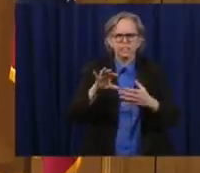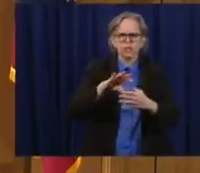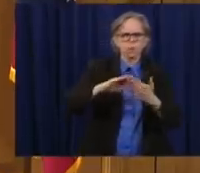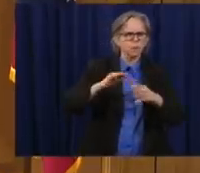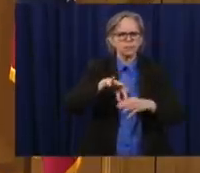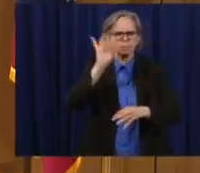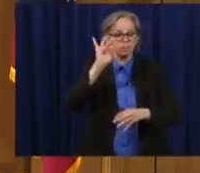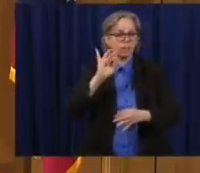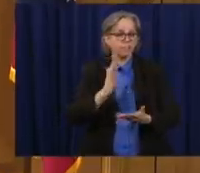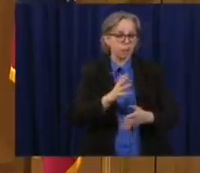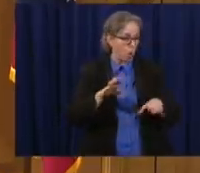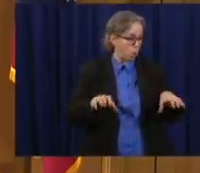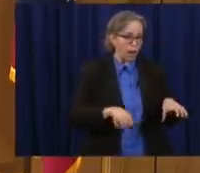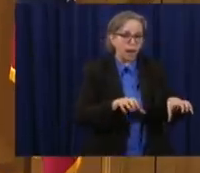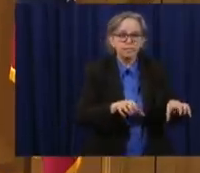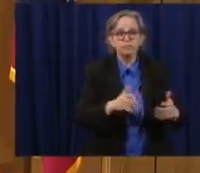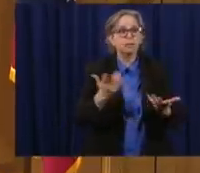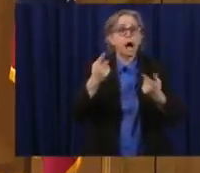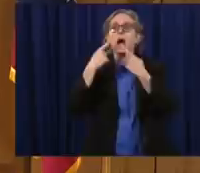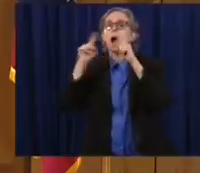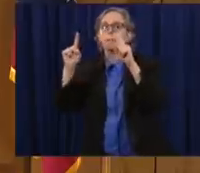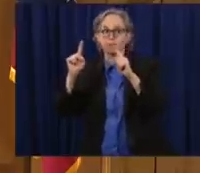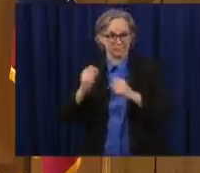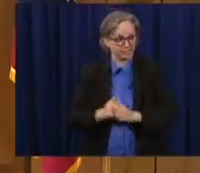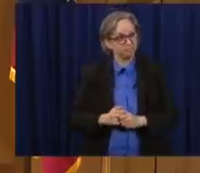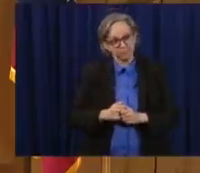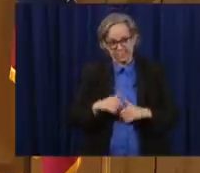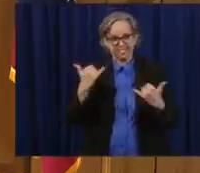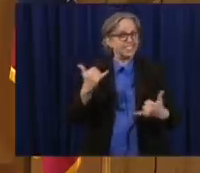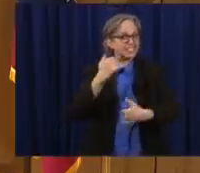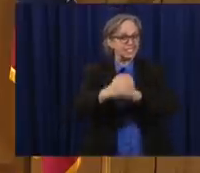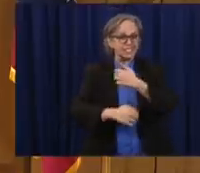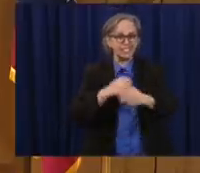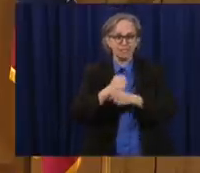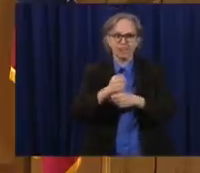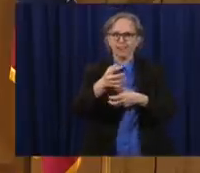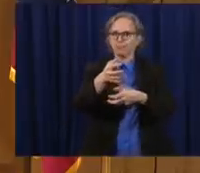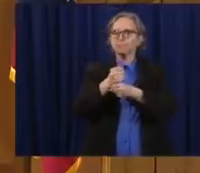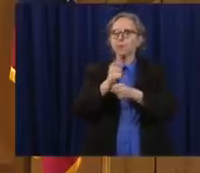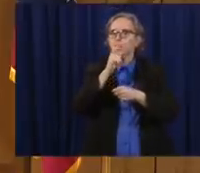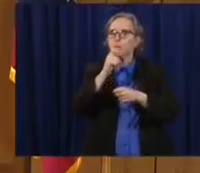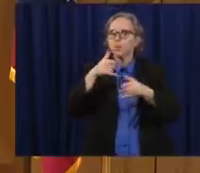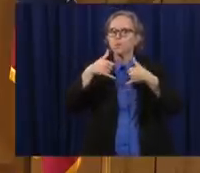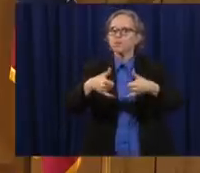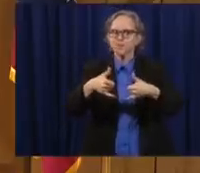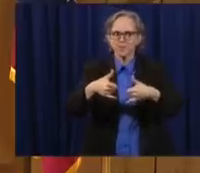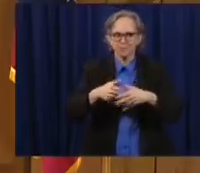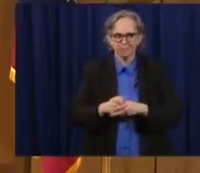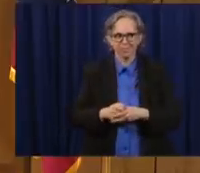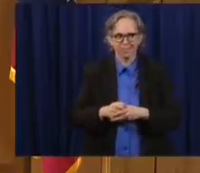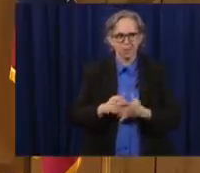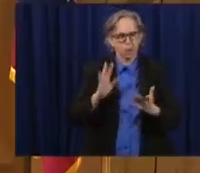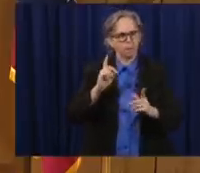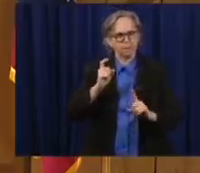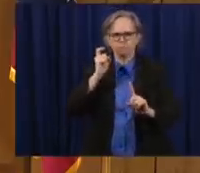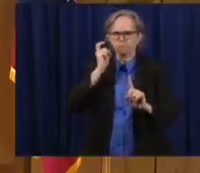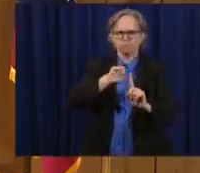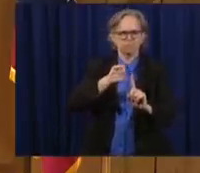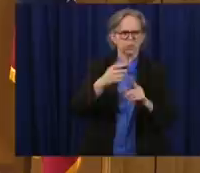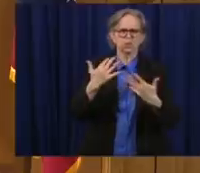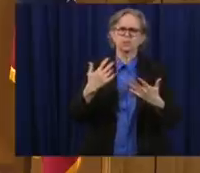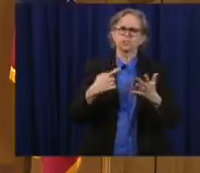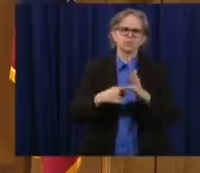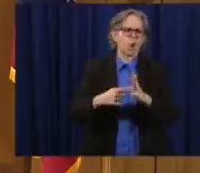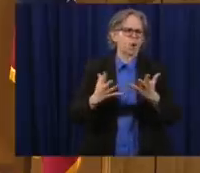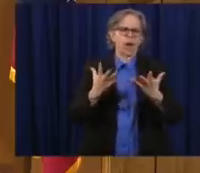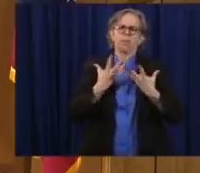their accomplishments. This year's recipient of the Spirit of Columbus Award is going to someone who has shown extraordinary compassion,